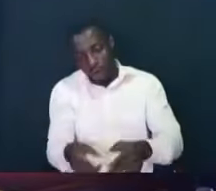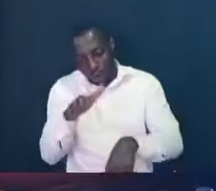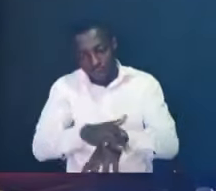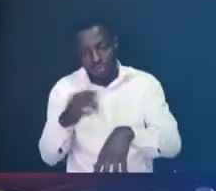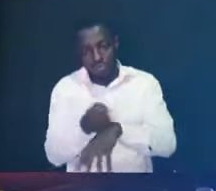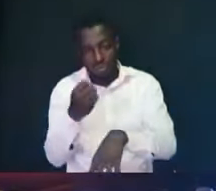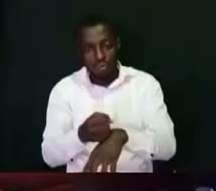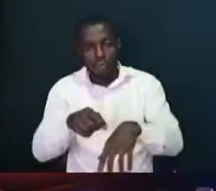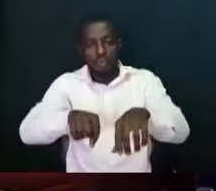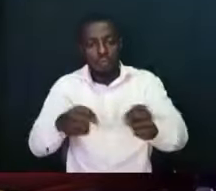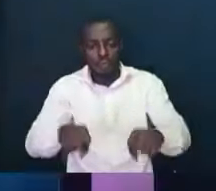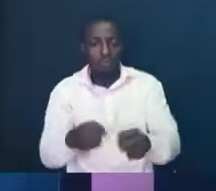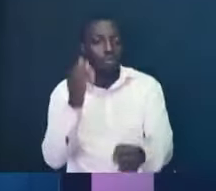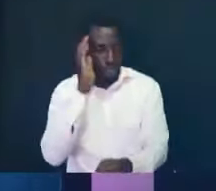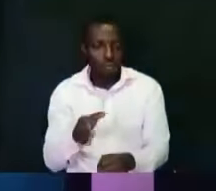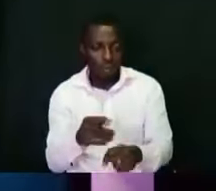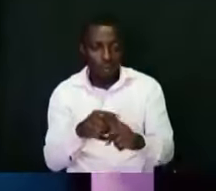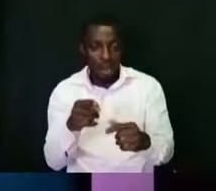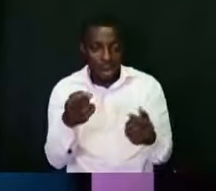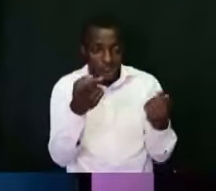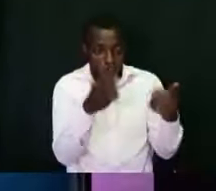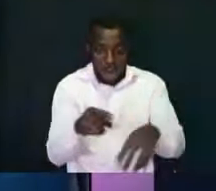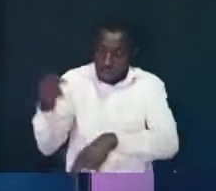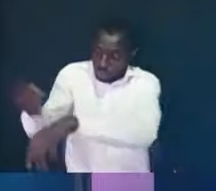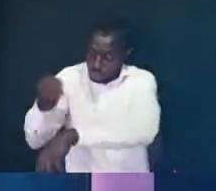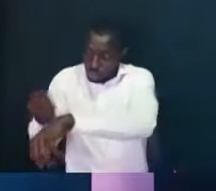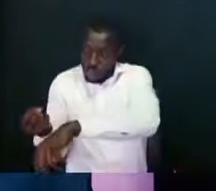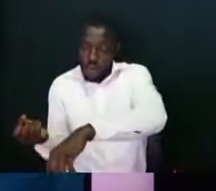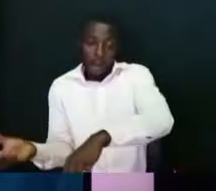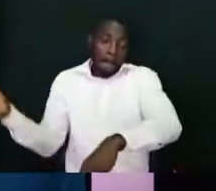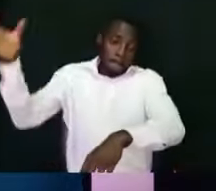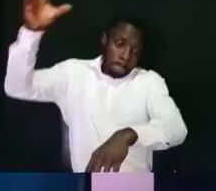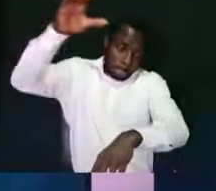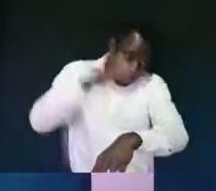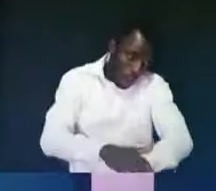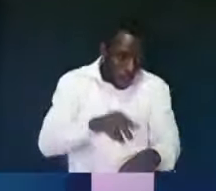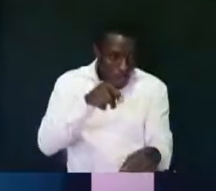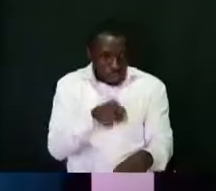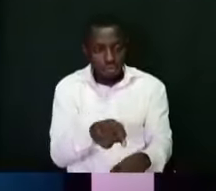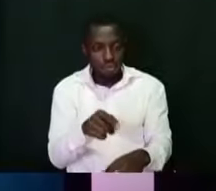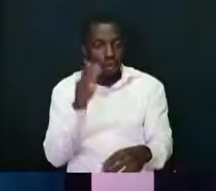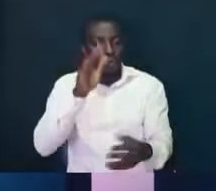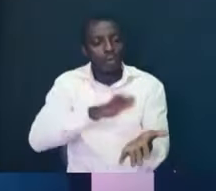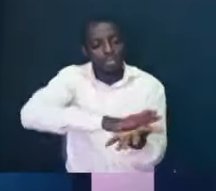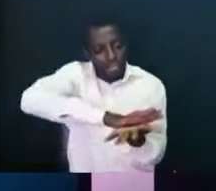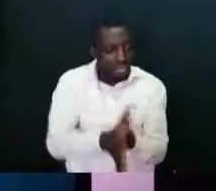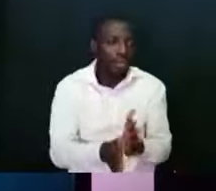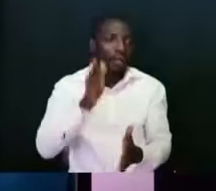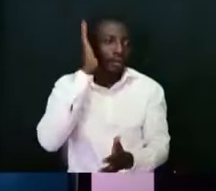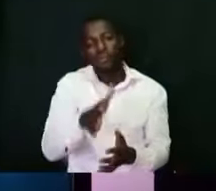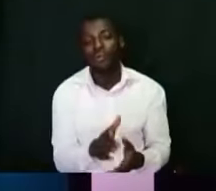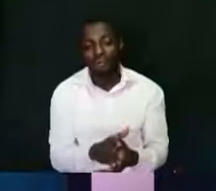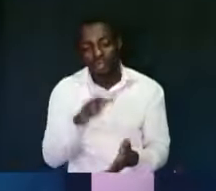pieces. But when the stone lifts itself and falls on you, you'll be crushed. And this